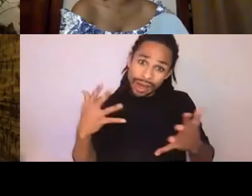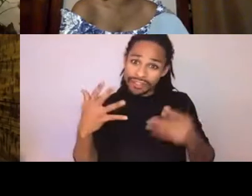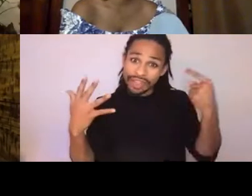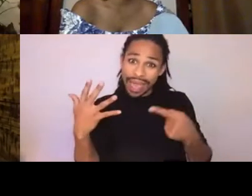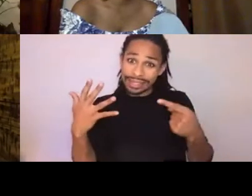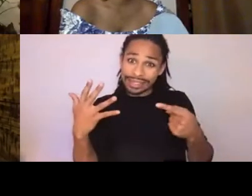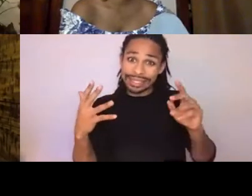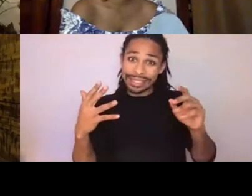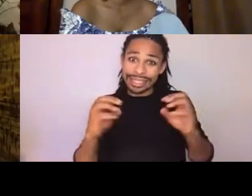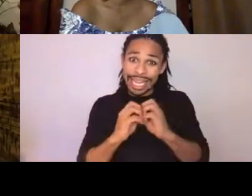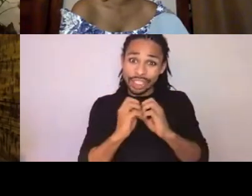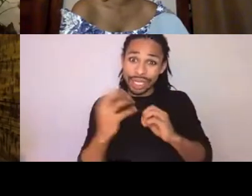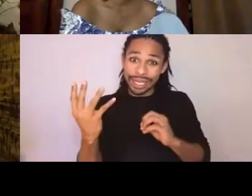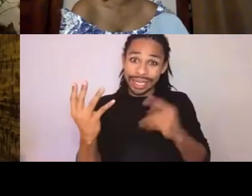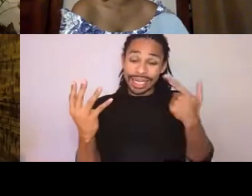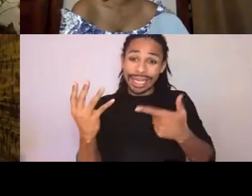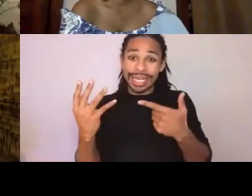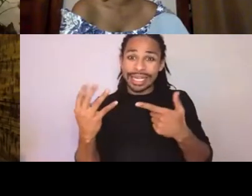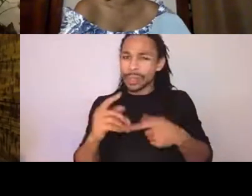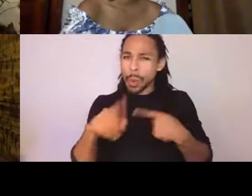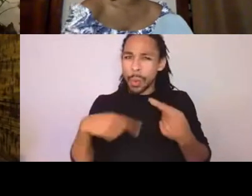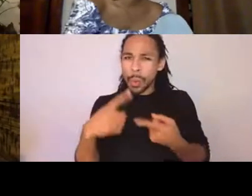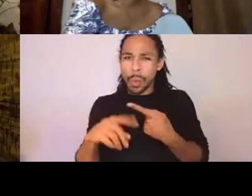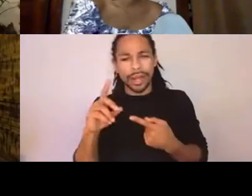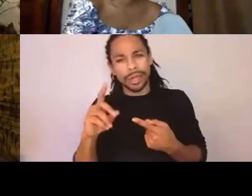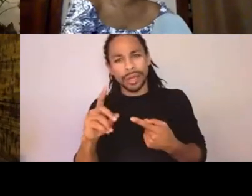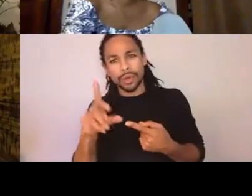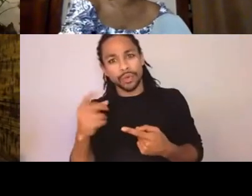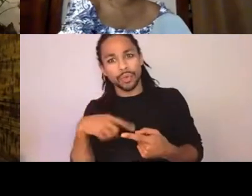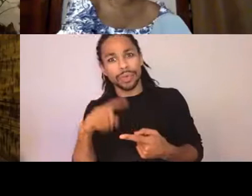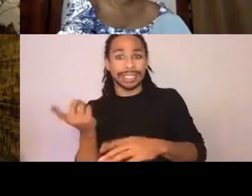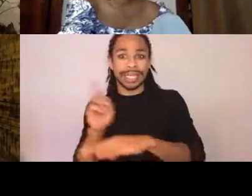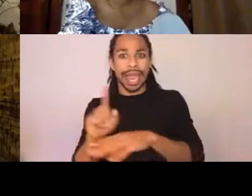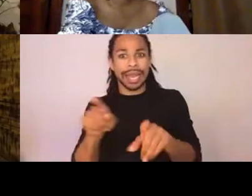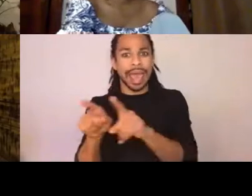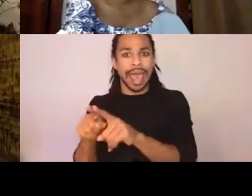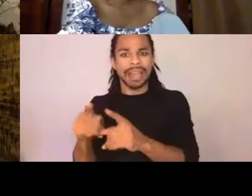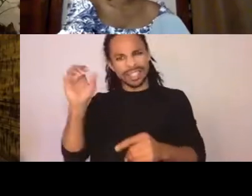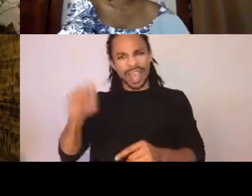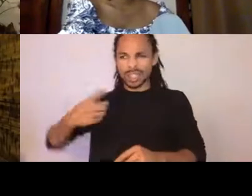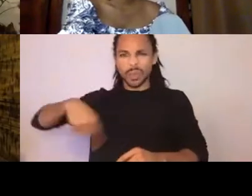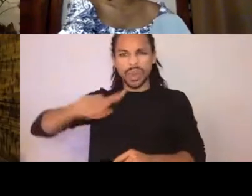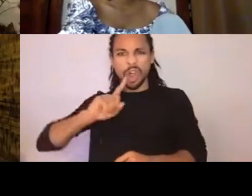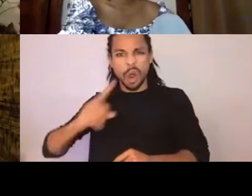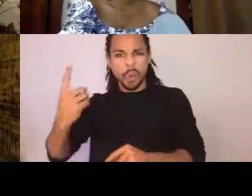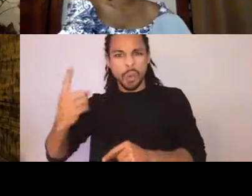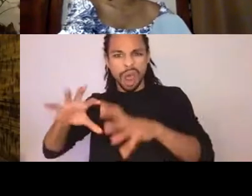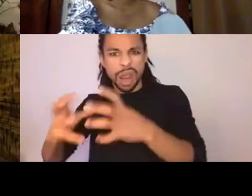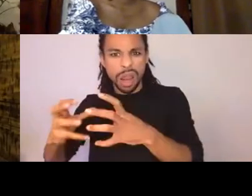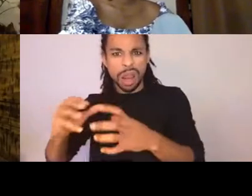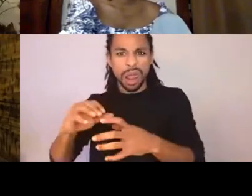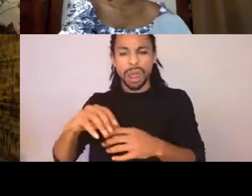when are we a monolith and when do we embrace our individual kind of community characteristics?